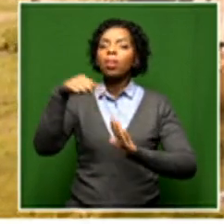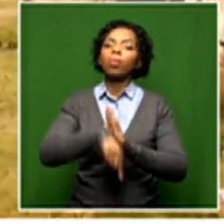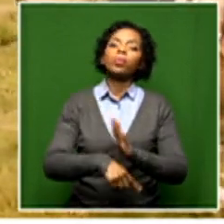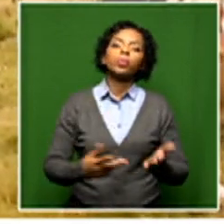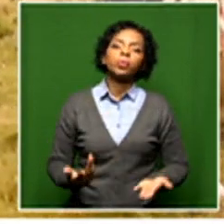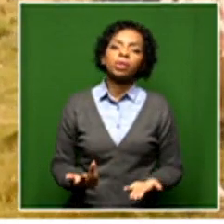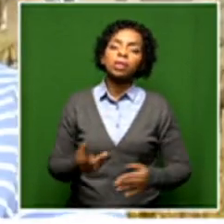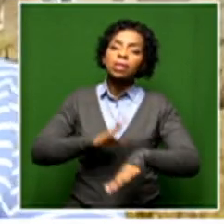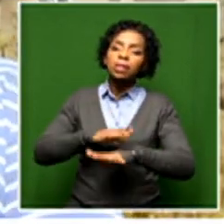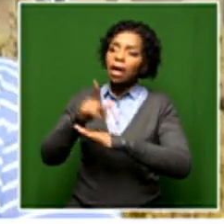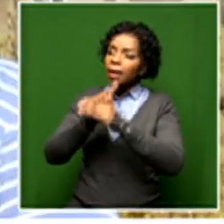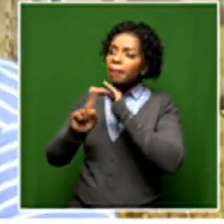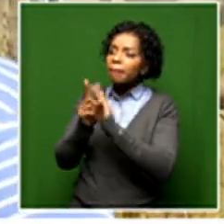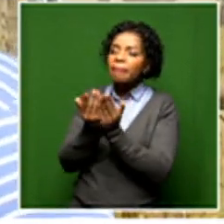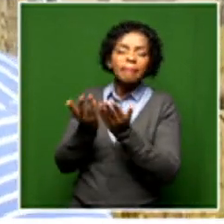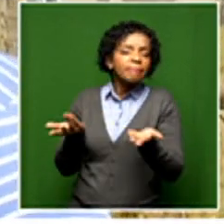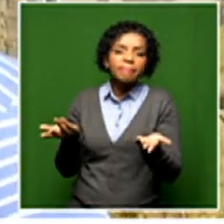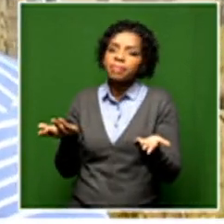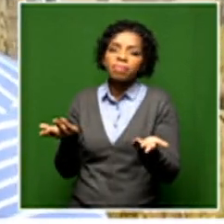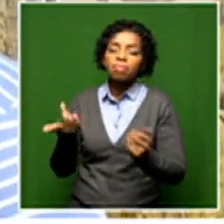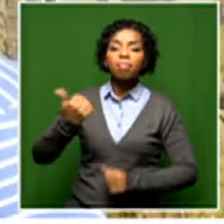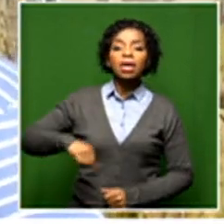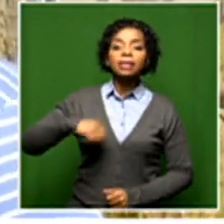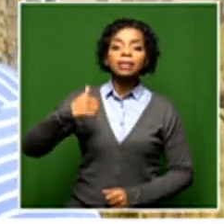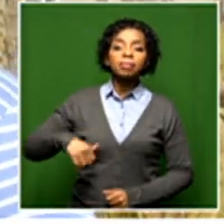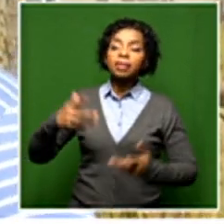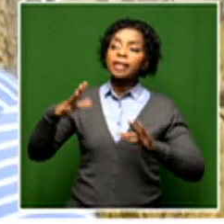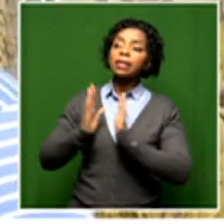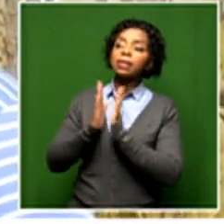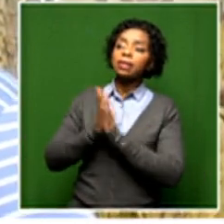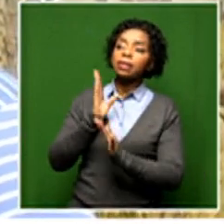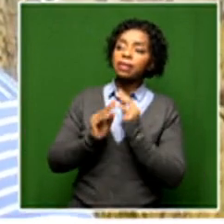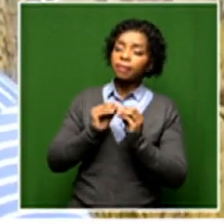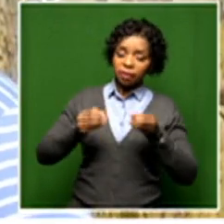The municipality has come to survey the road here several times to no avail.